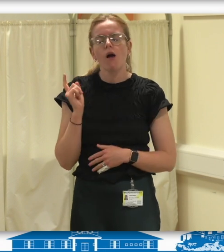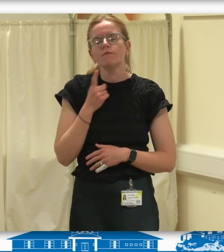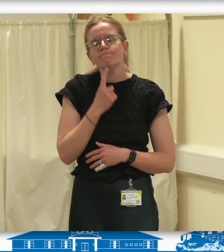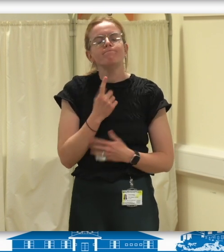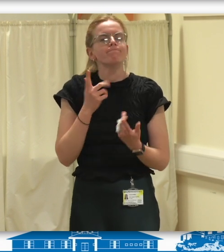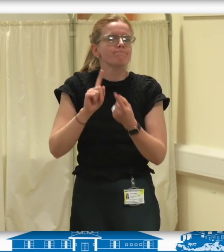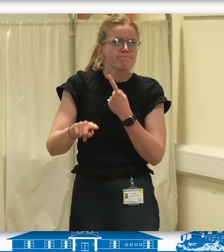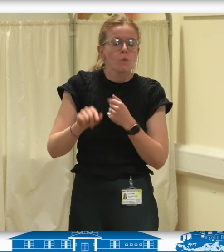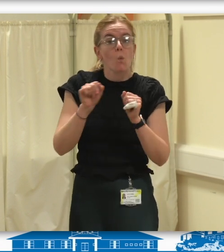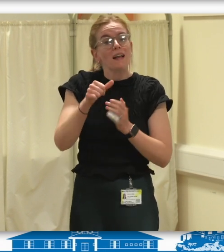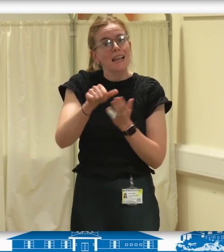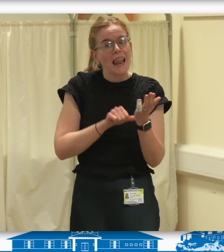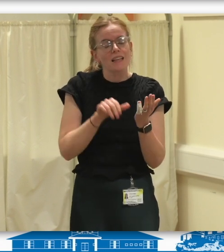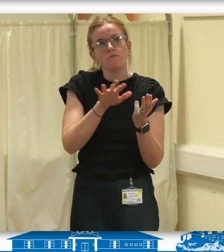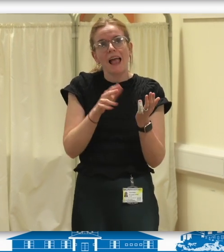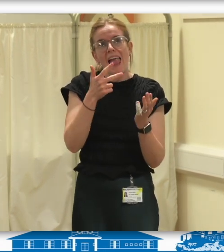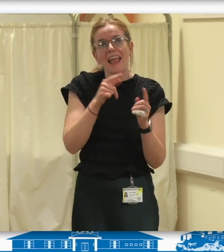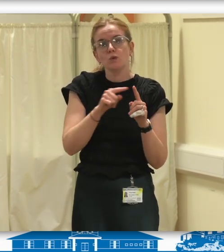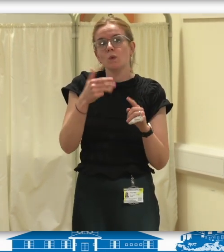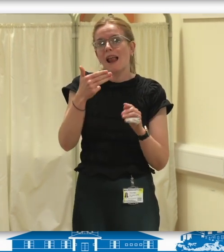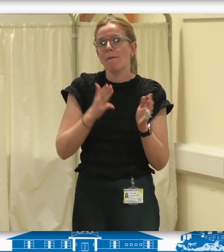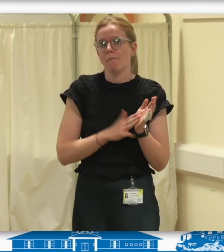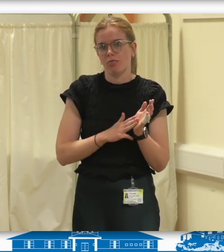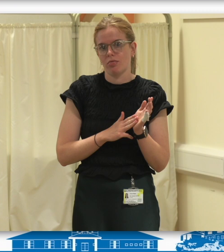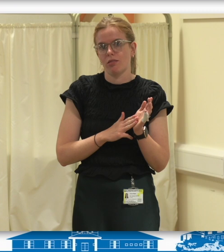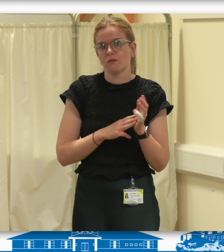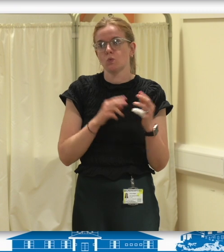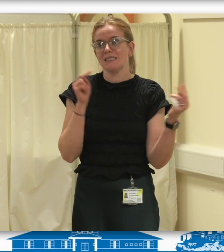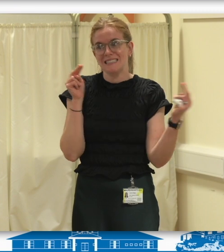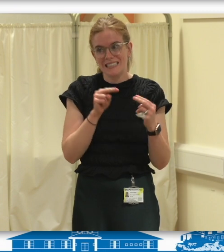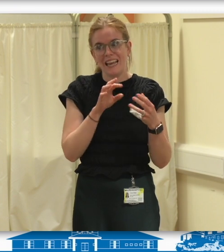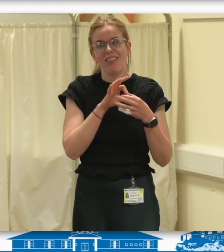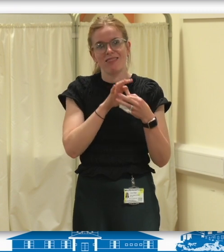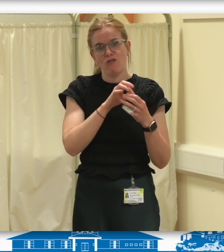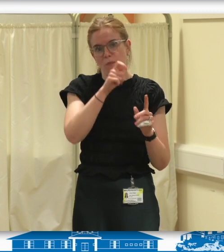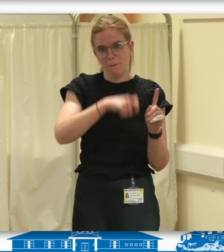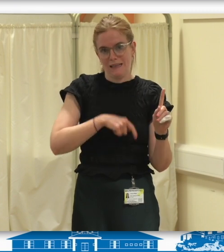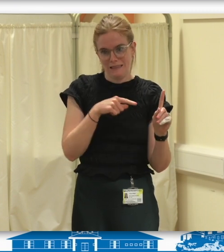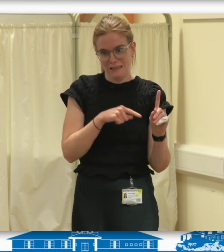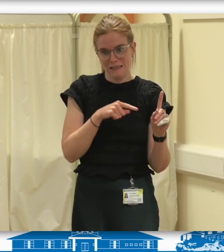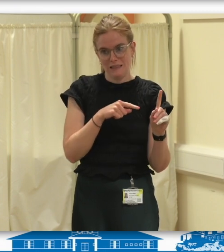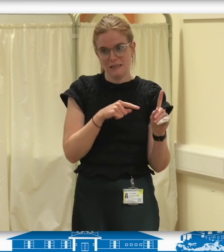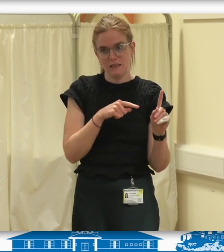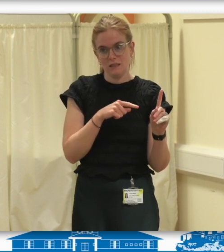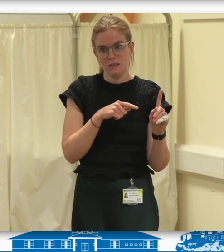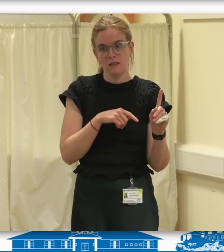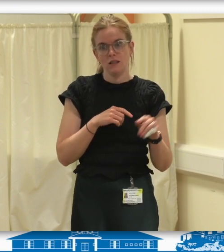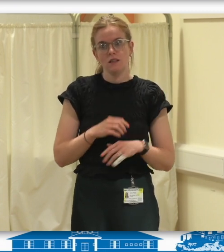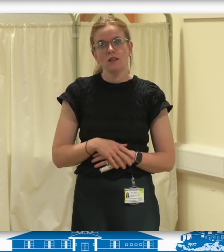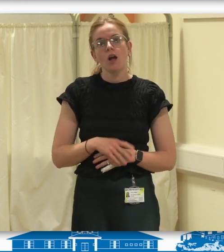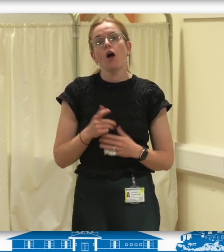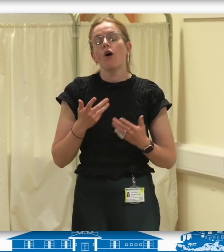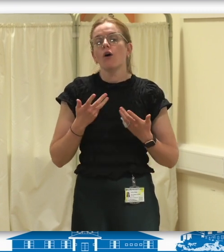list is around 8 to 9 months to see a therapist. We sound a lot. We've got at